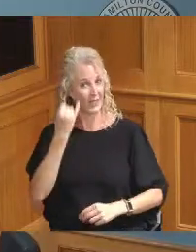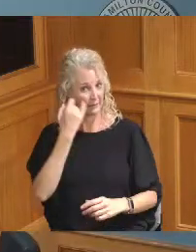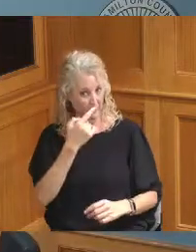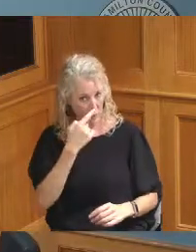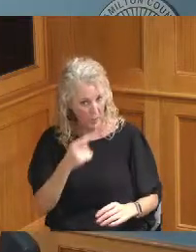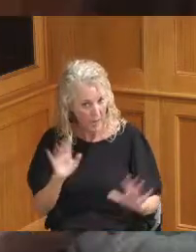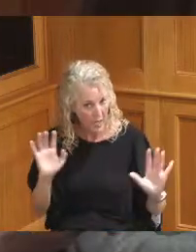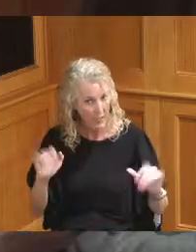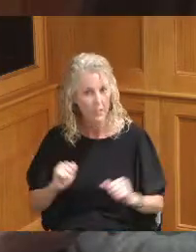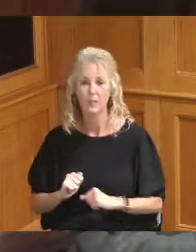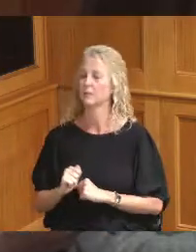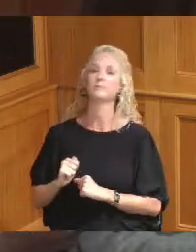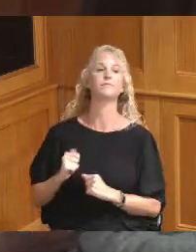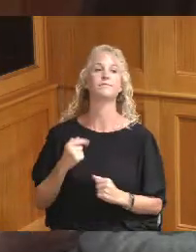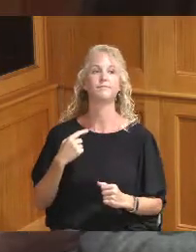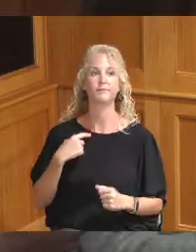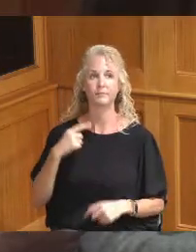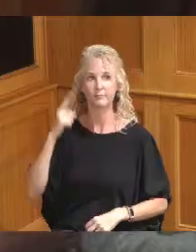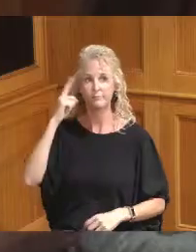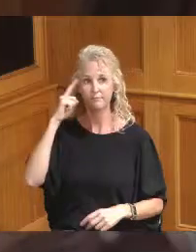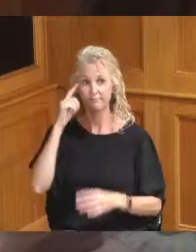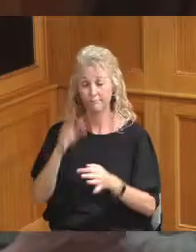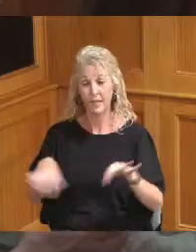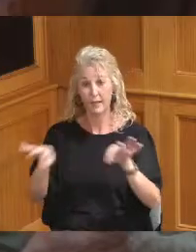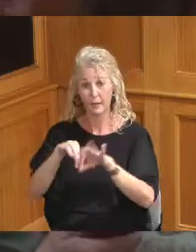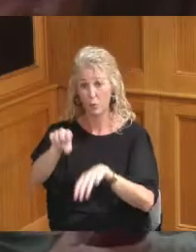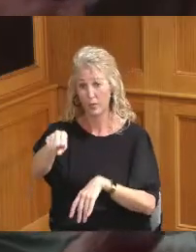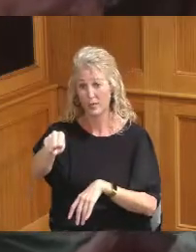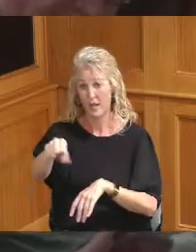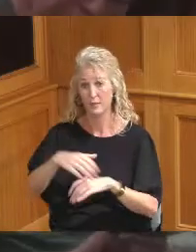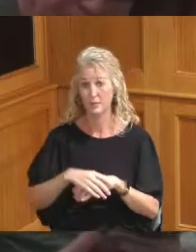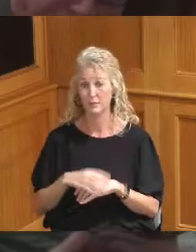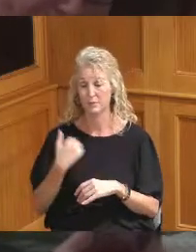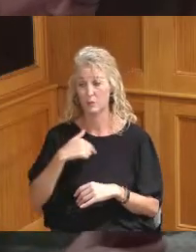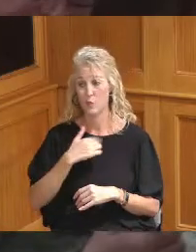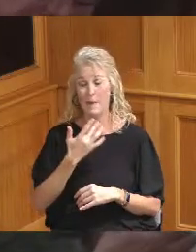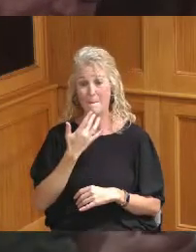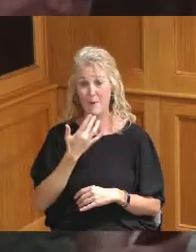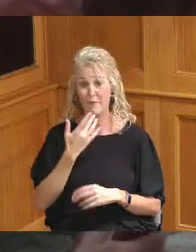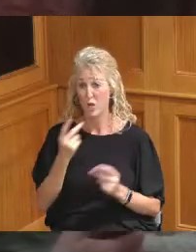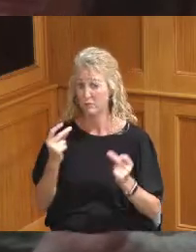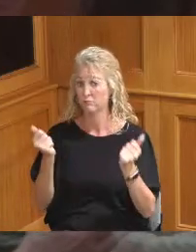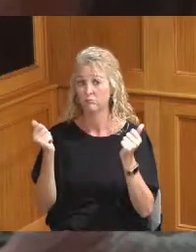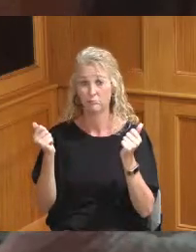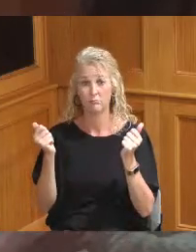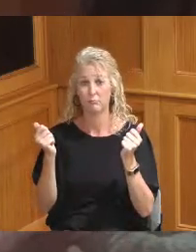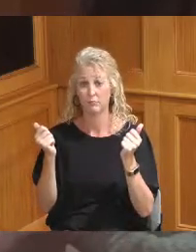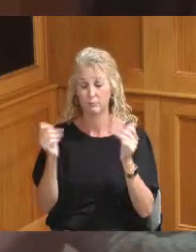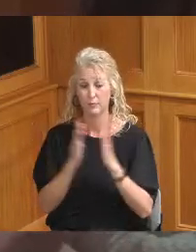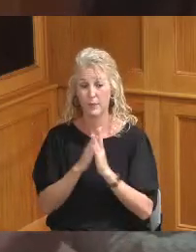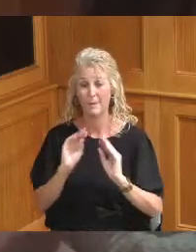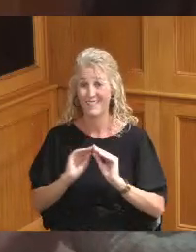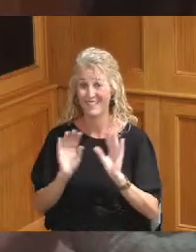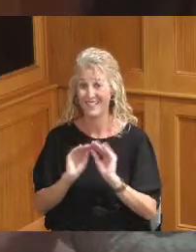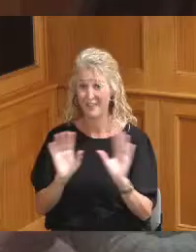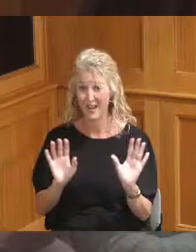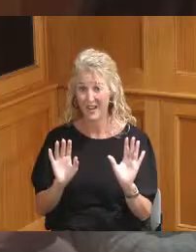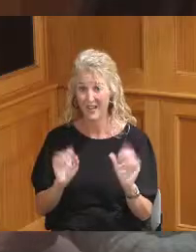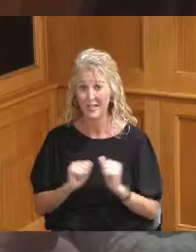so because I think that is important, and we would like, to hear the board's feedback, but to clarify,